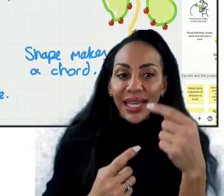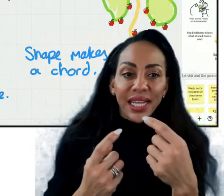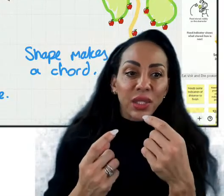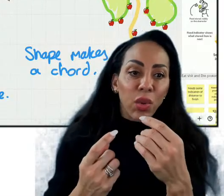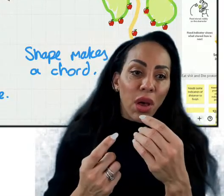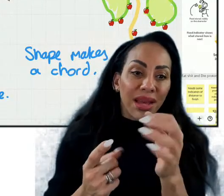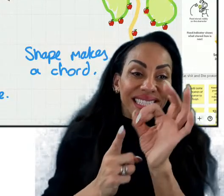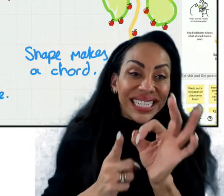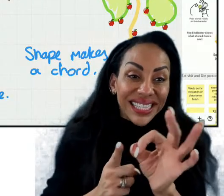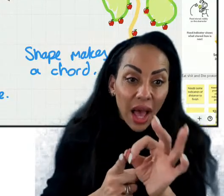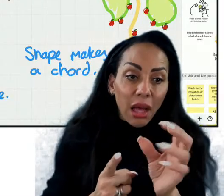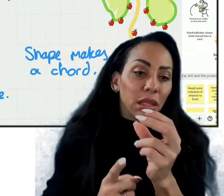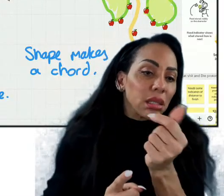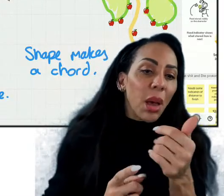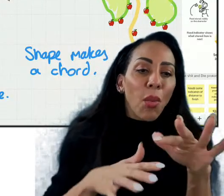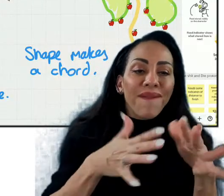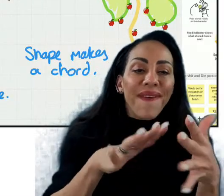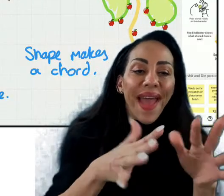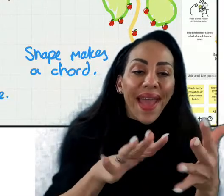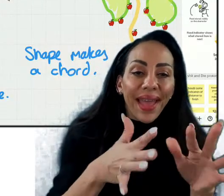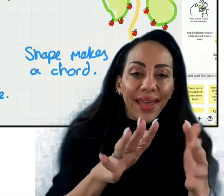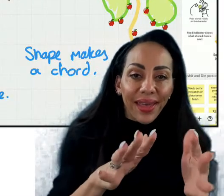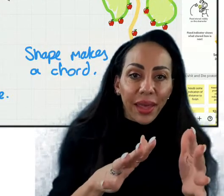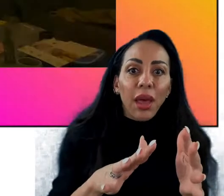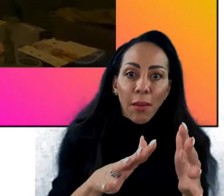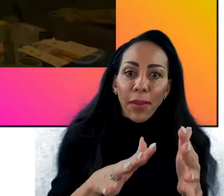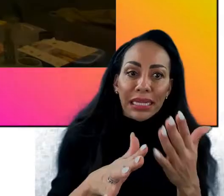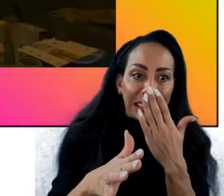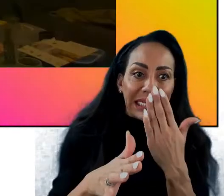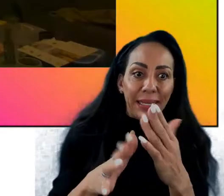definite themes that were already emerging.